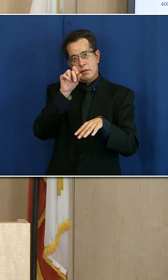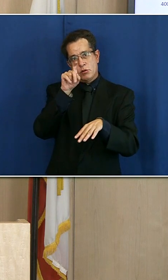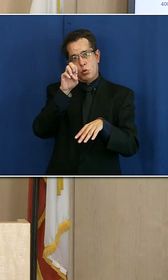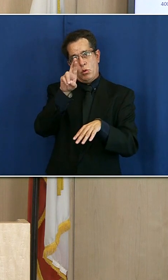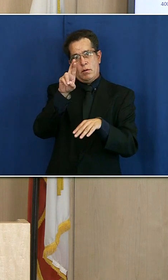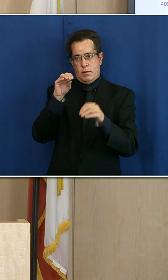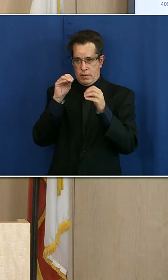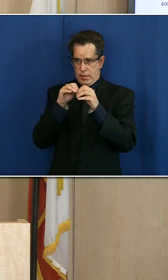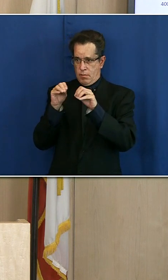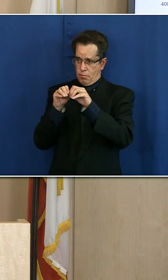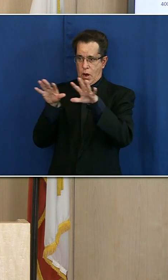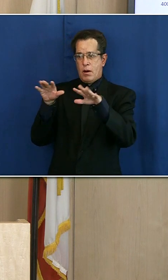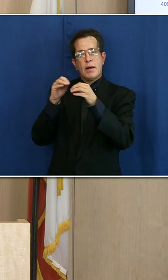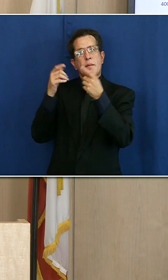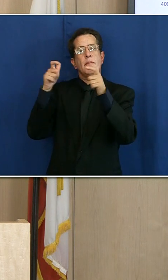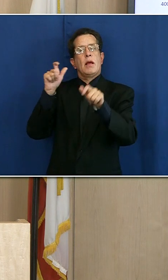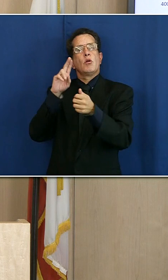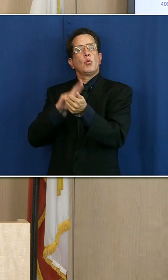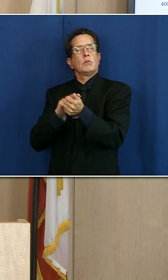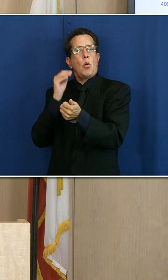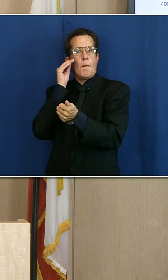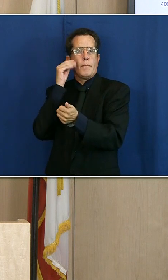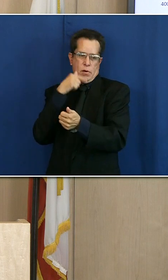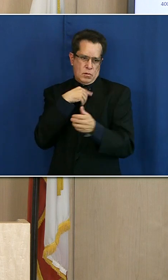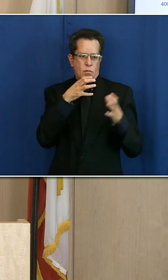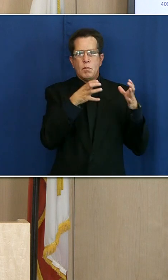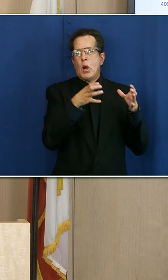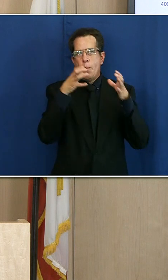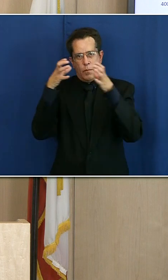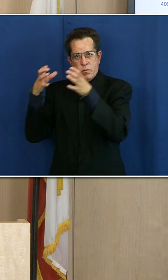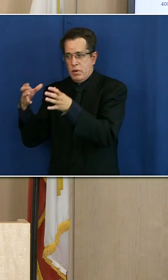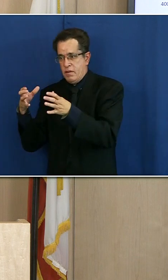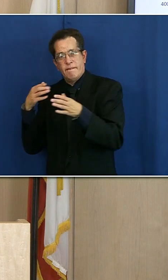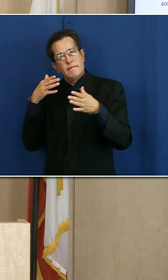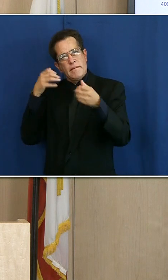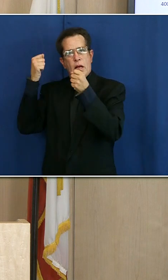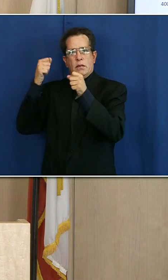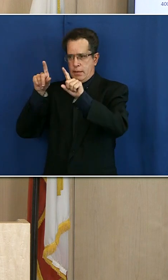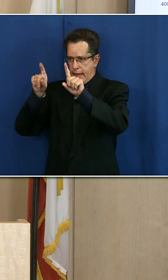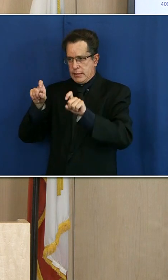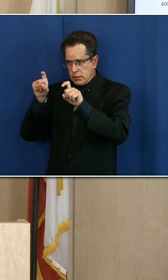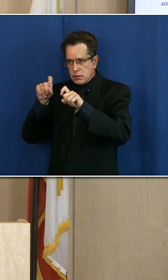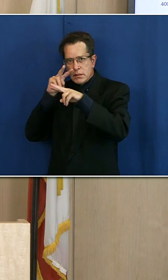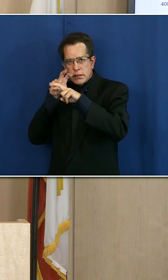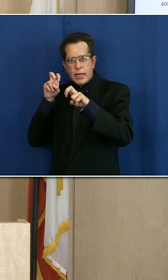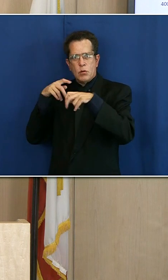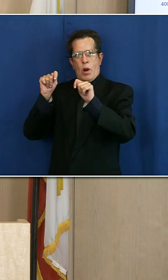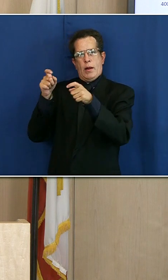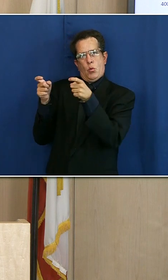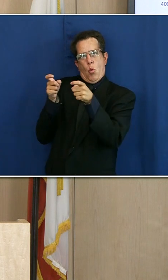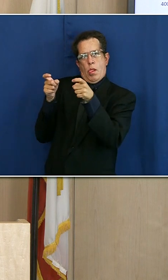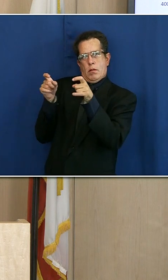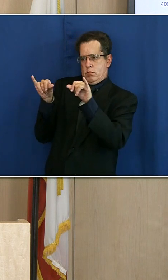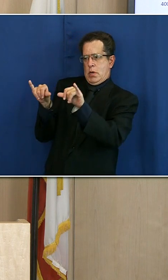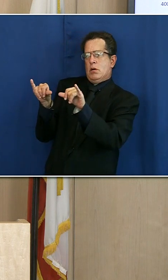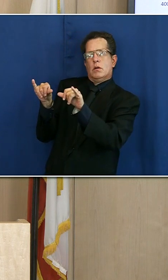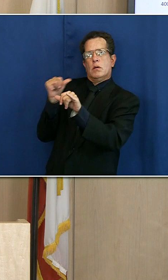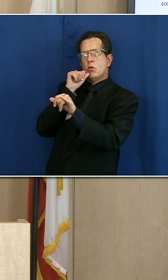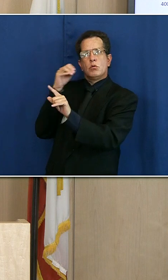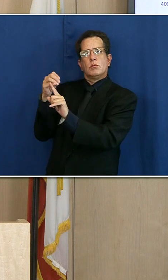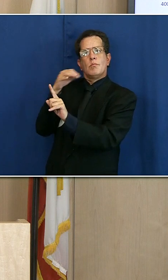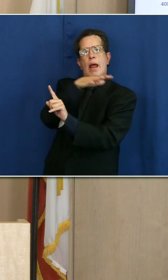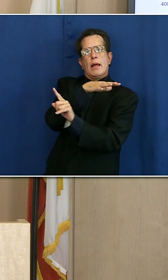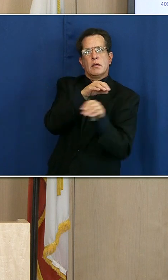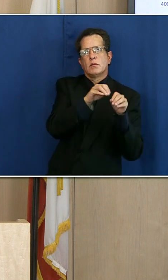congregate facility. We go in and we have a protocol that we rapidly test and assess and try to control transmission. I think